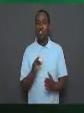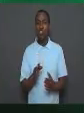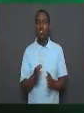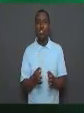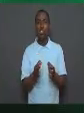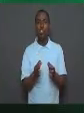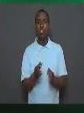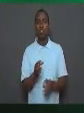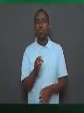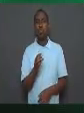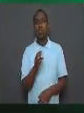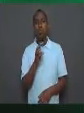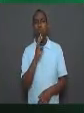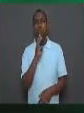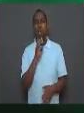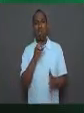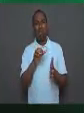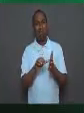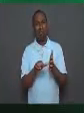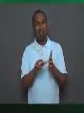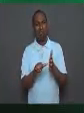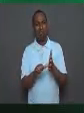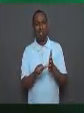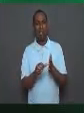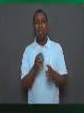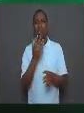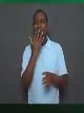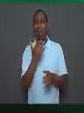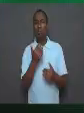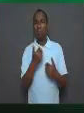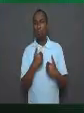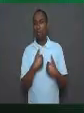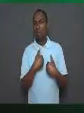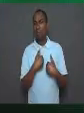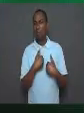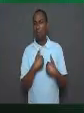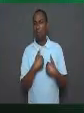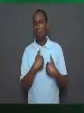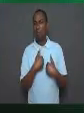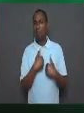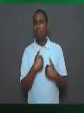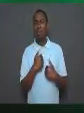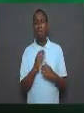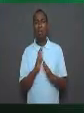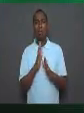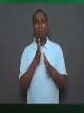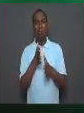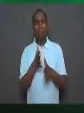watery stool with stains of blood, nausea,